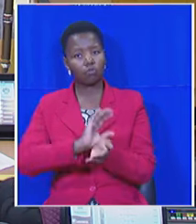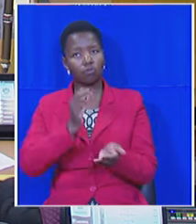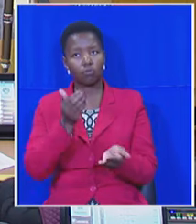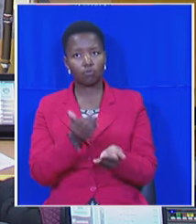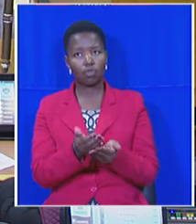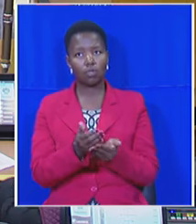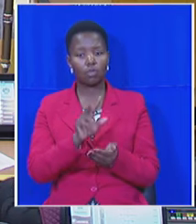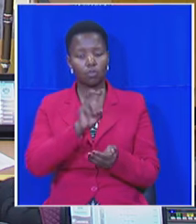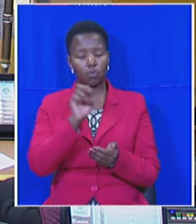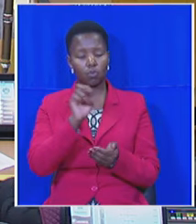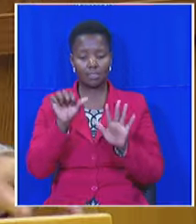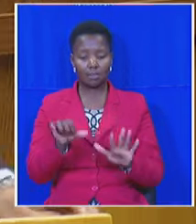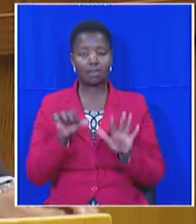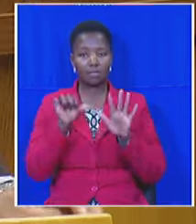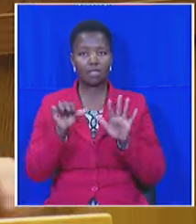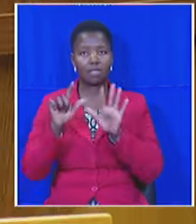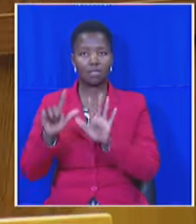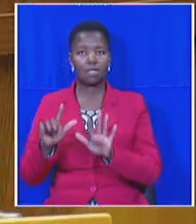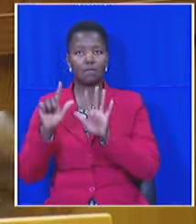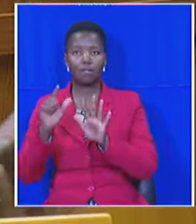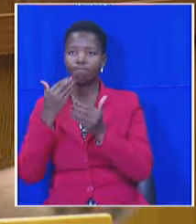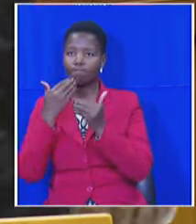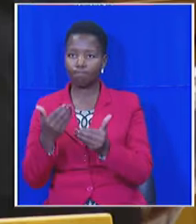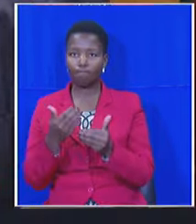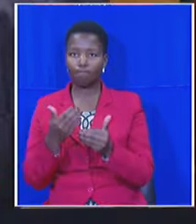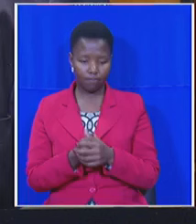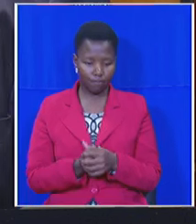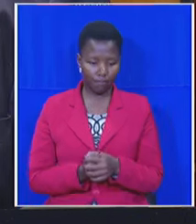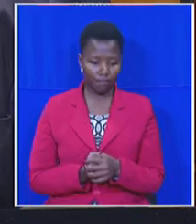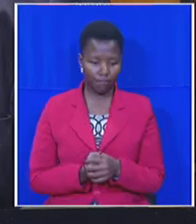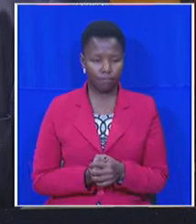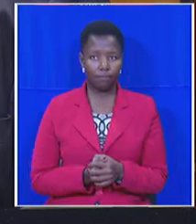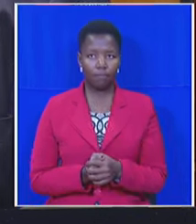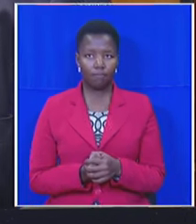in 2016-17. I thank you.